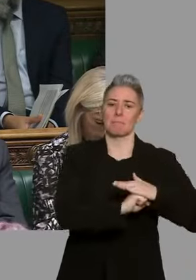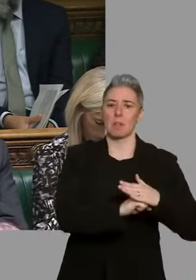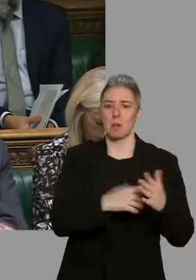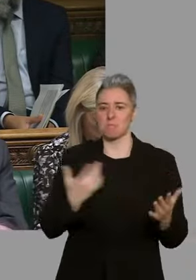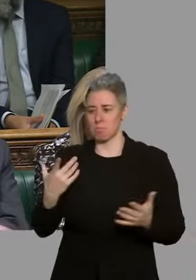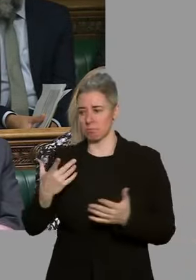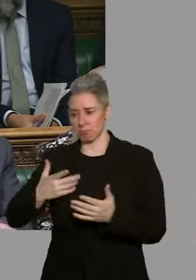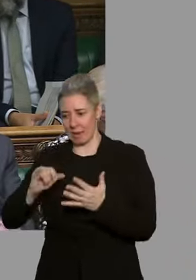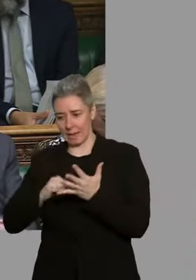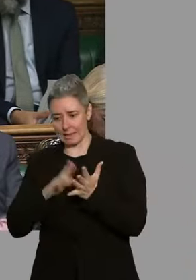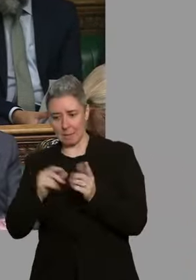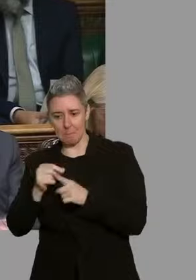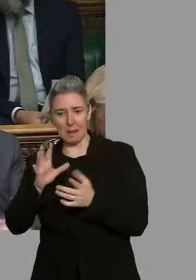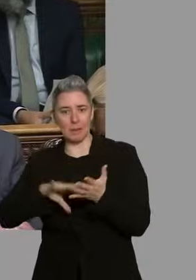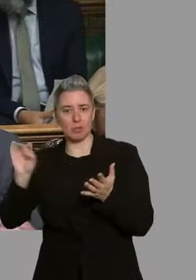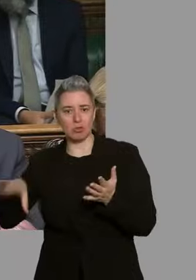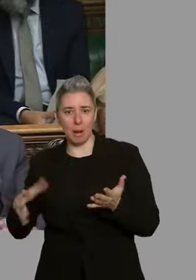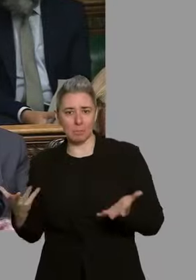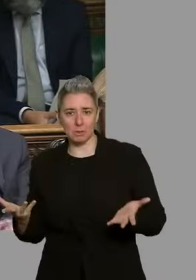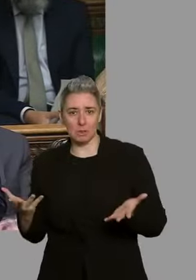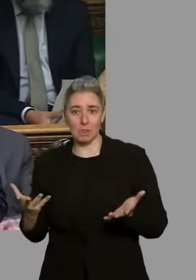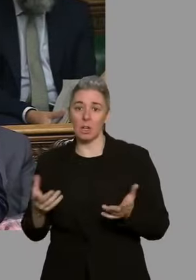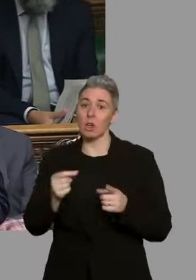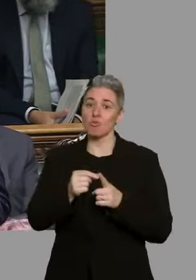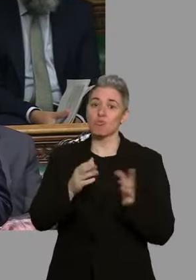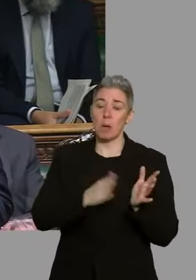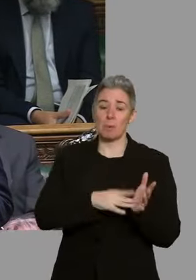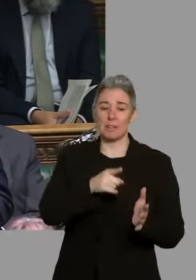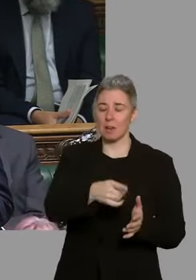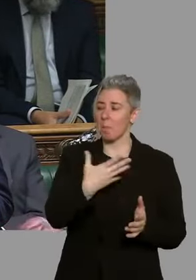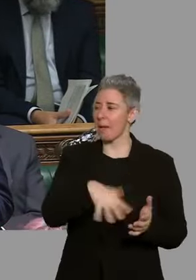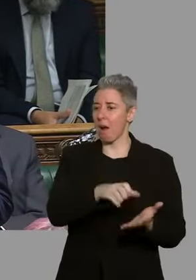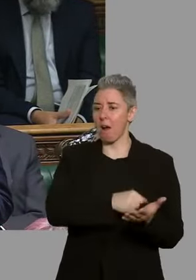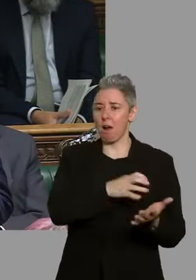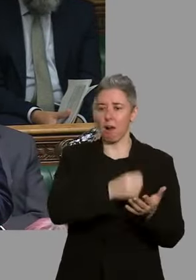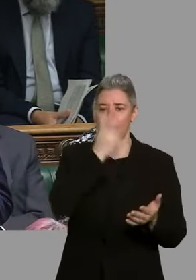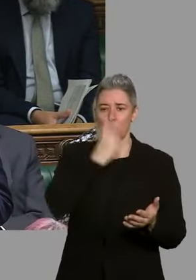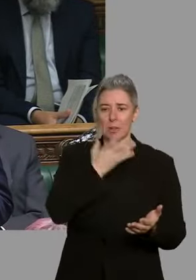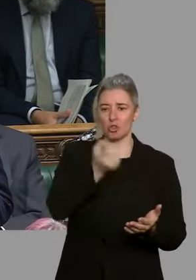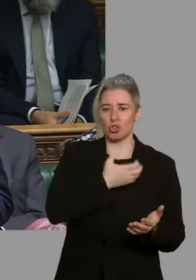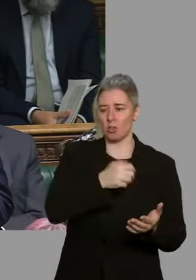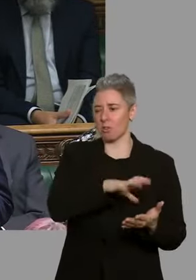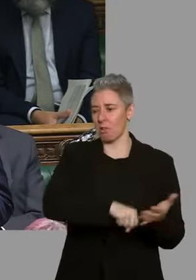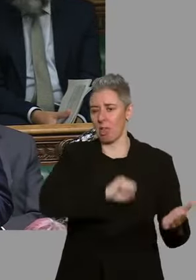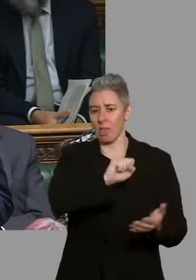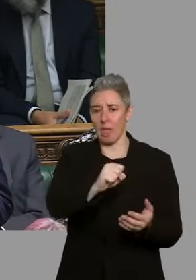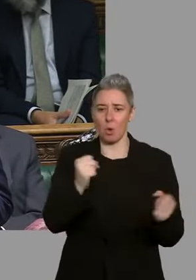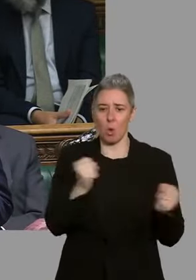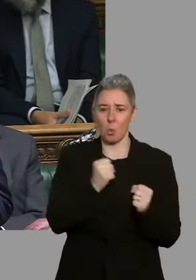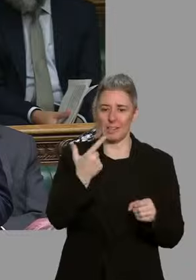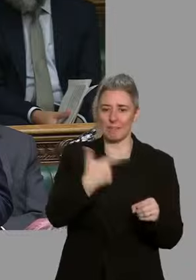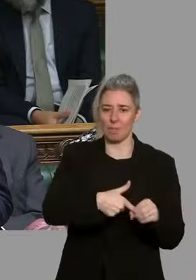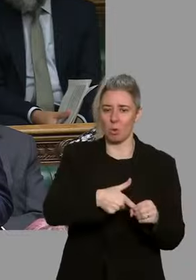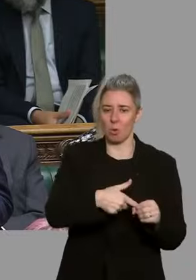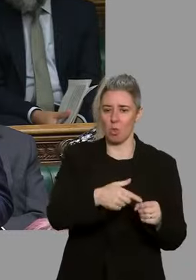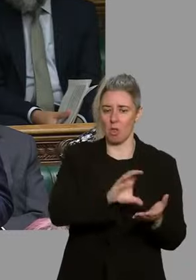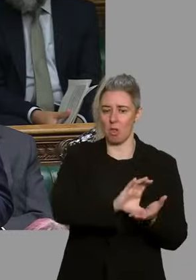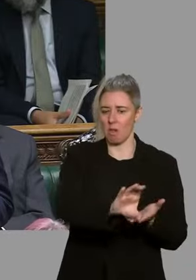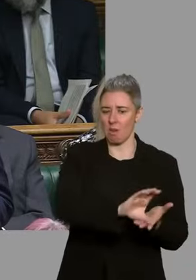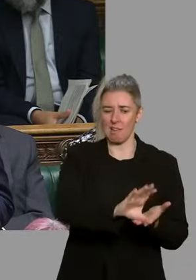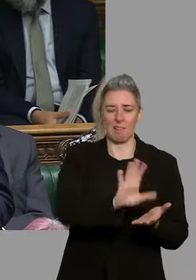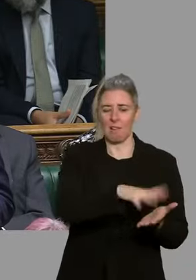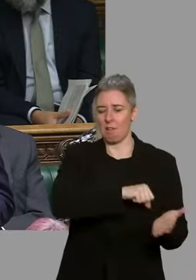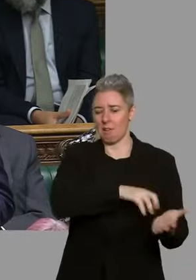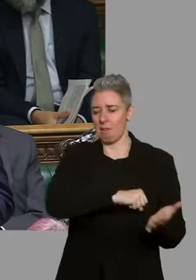Mr. Speaker, given support for Labour is plummeting, and support for Scottish independence is once again leading in the